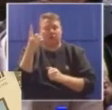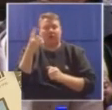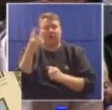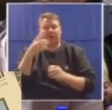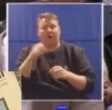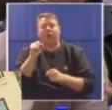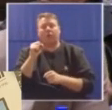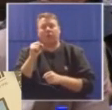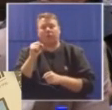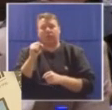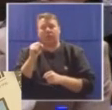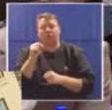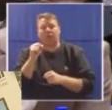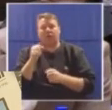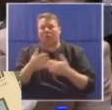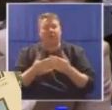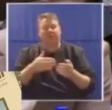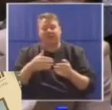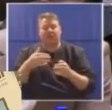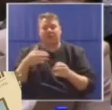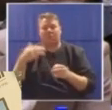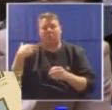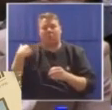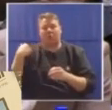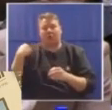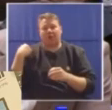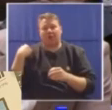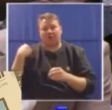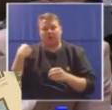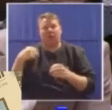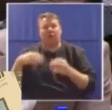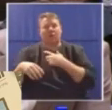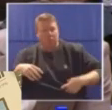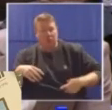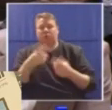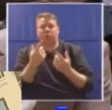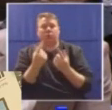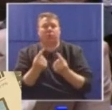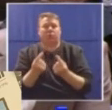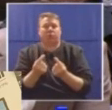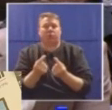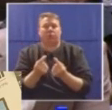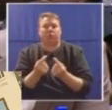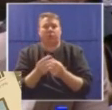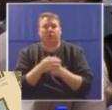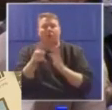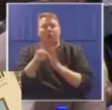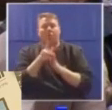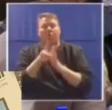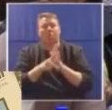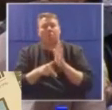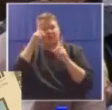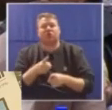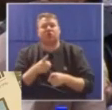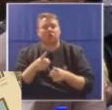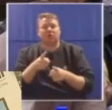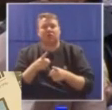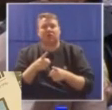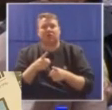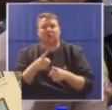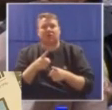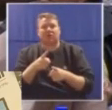clear that whatever the president and his cabinet ministers averred, the consequences of policy decisions resulted in the current need by Eskom